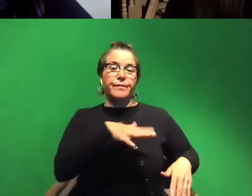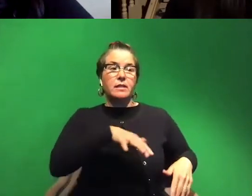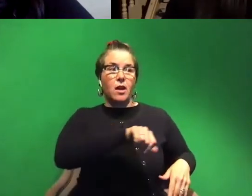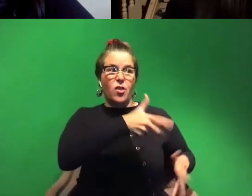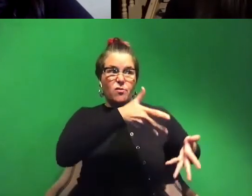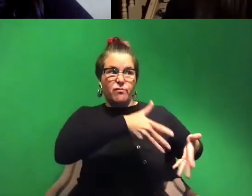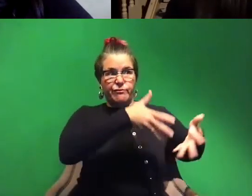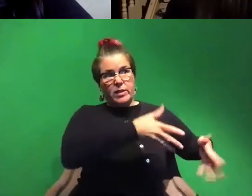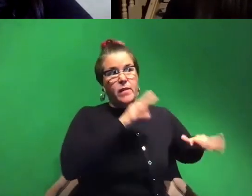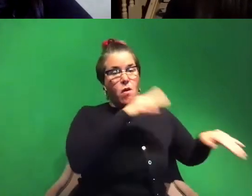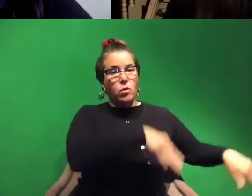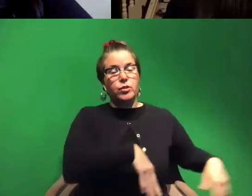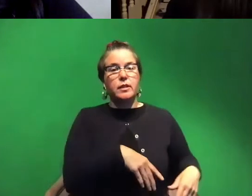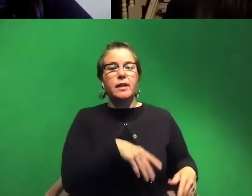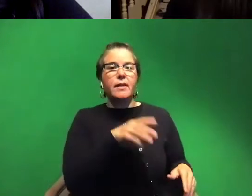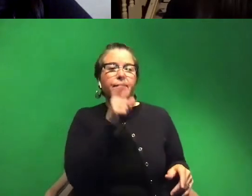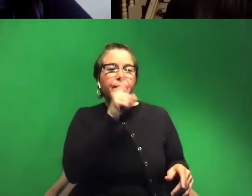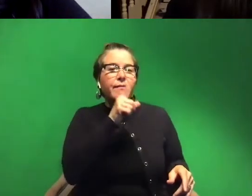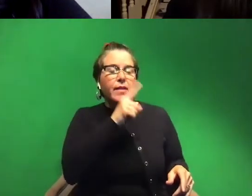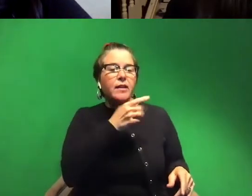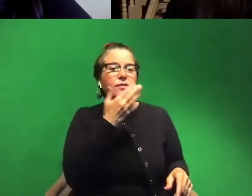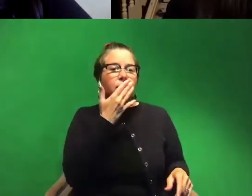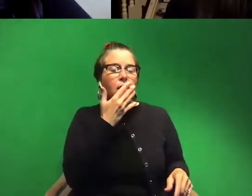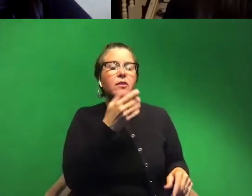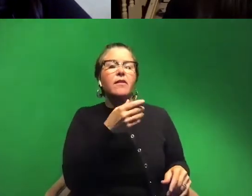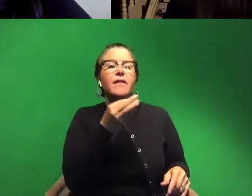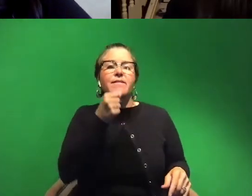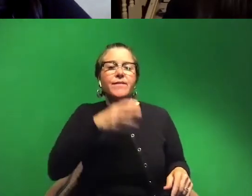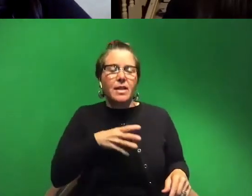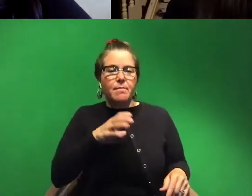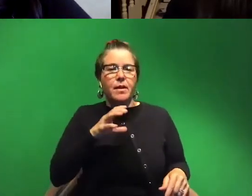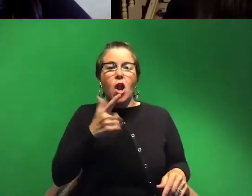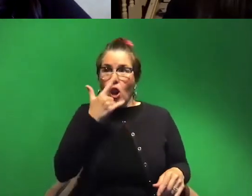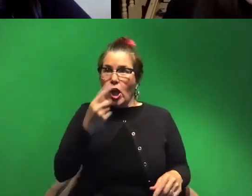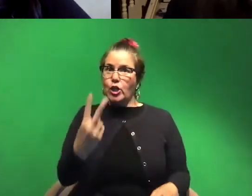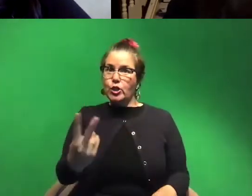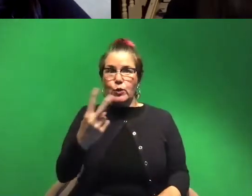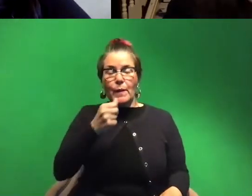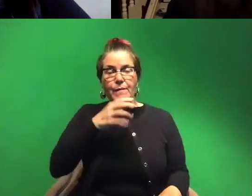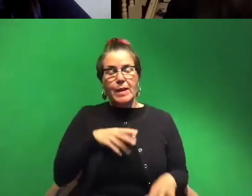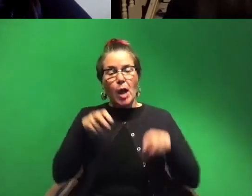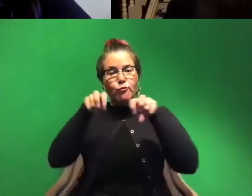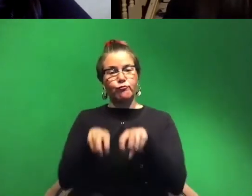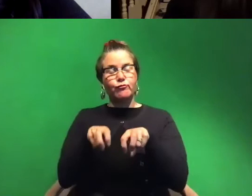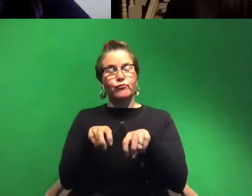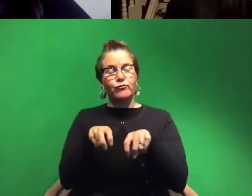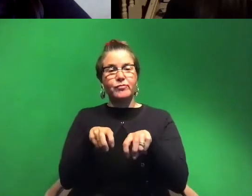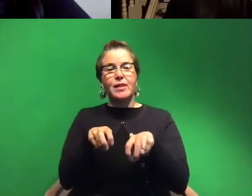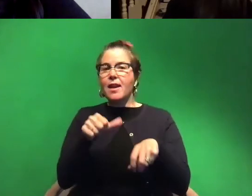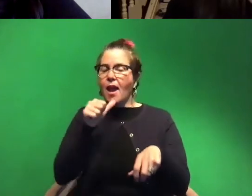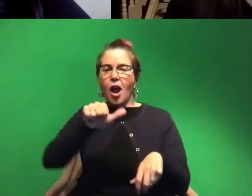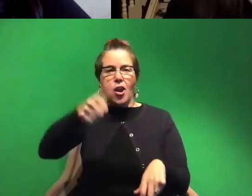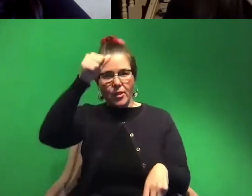ocean, he mimics the colors of a female cuttlefish to make it look like they are 2 female cuttlefish sitting next to each other and not another